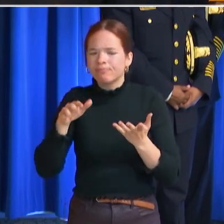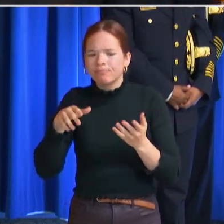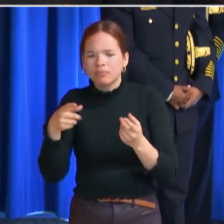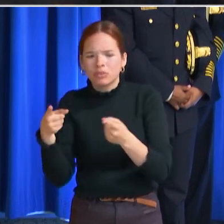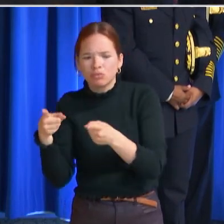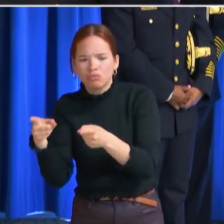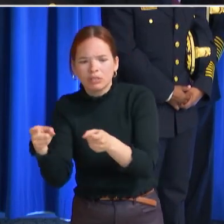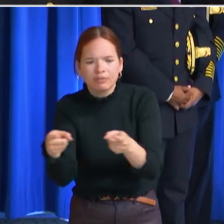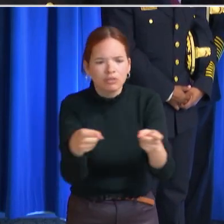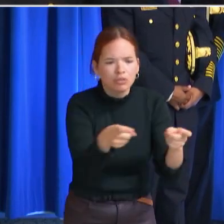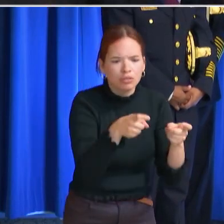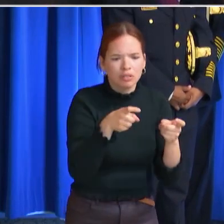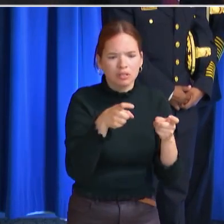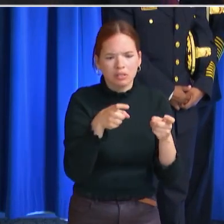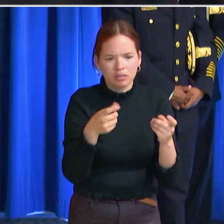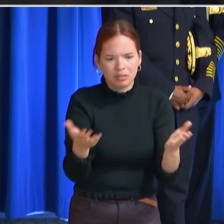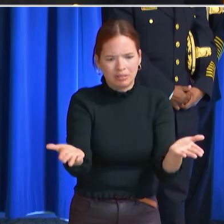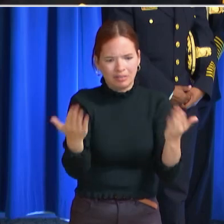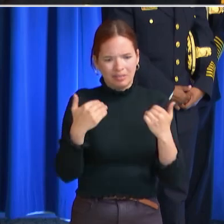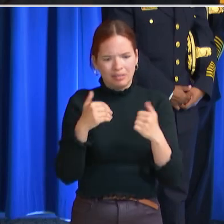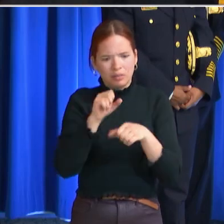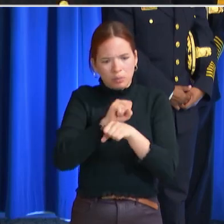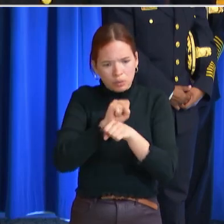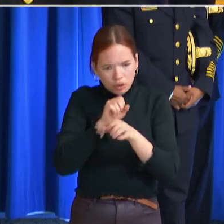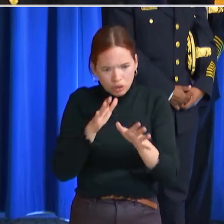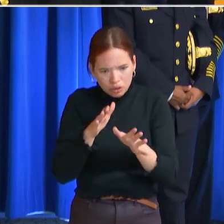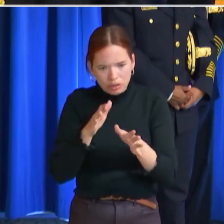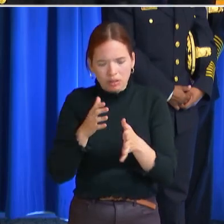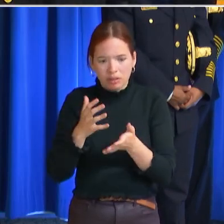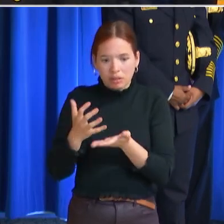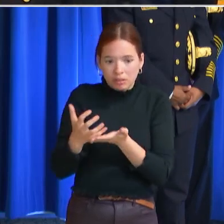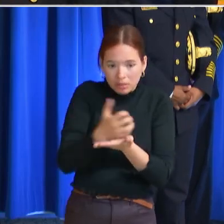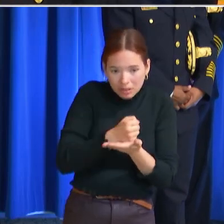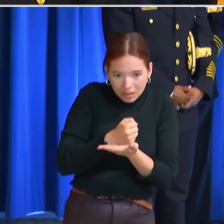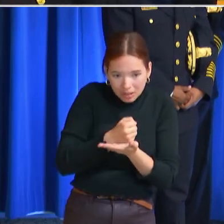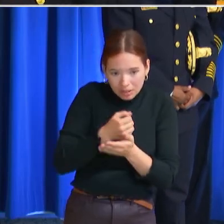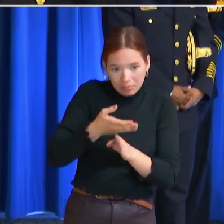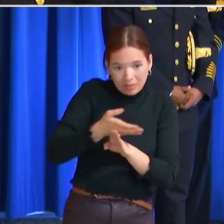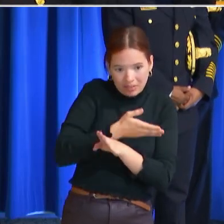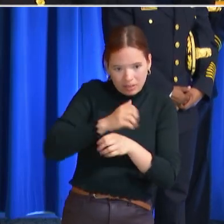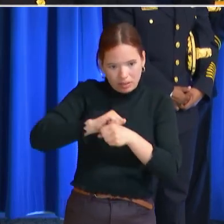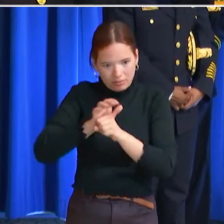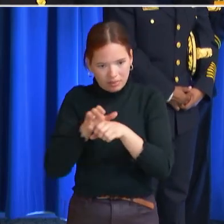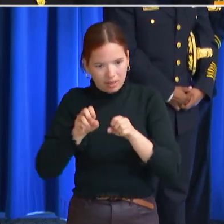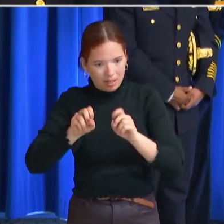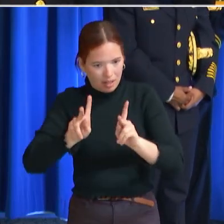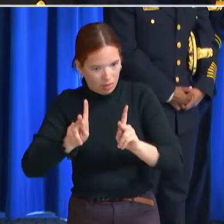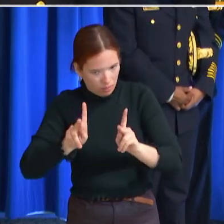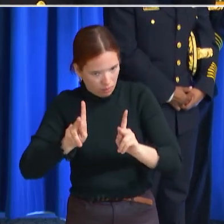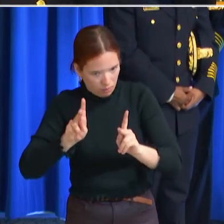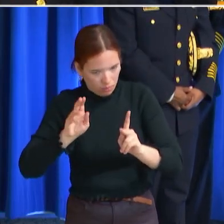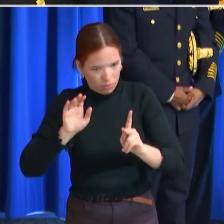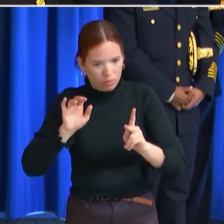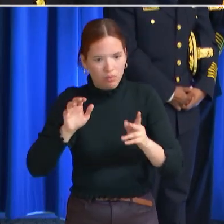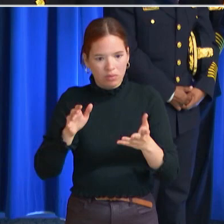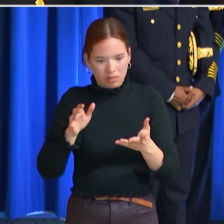and revenues back to pre-pandemic levels that allow us to make the type of investments that we're accustomed to in our